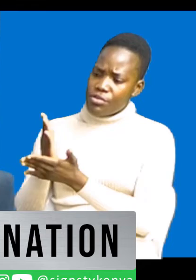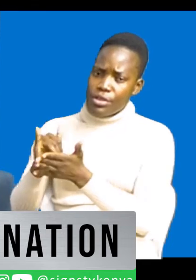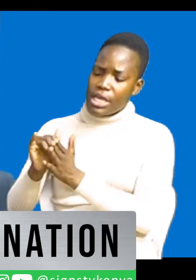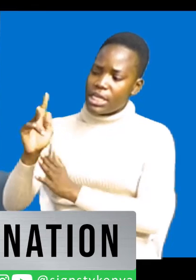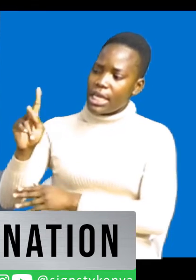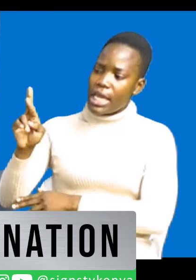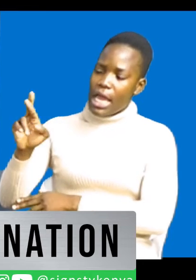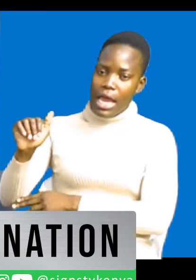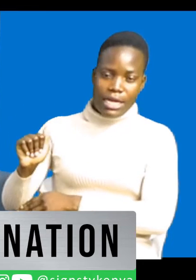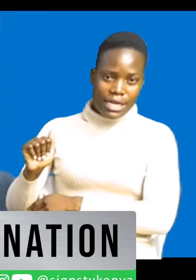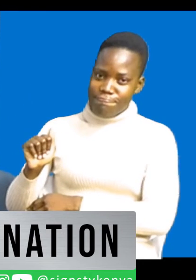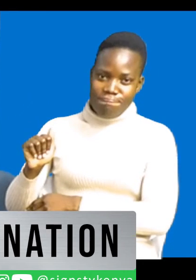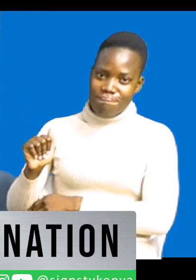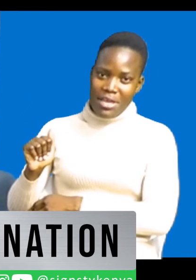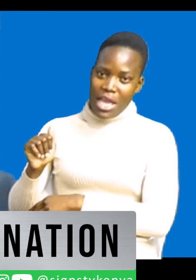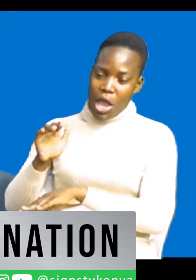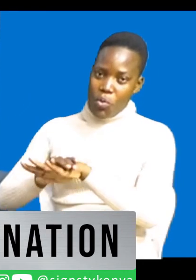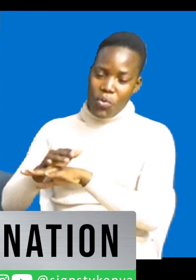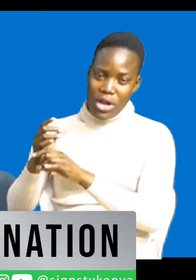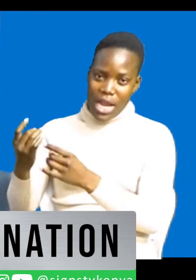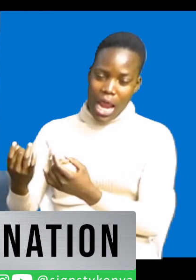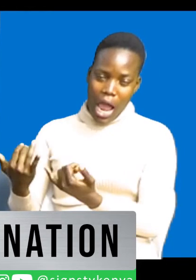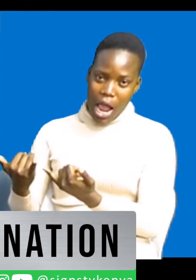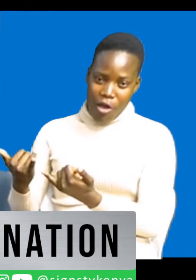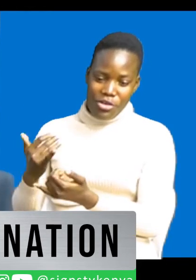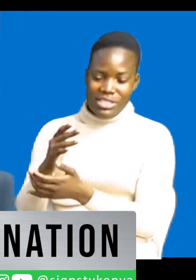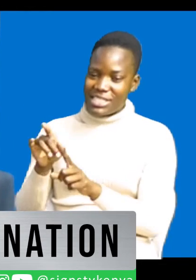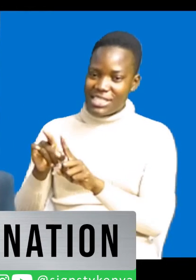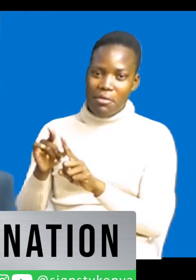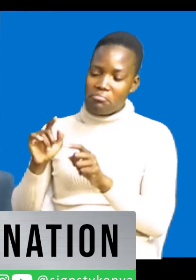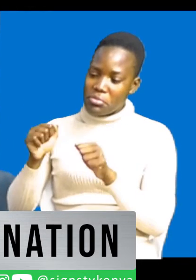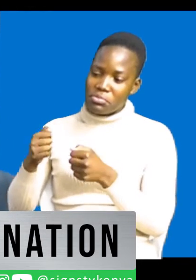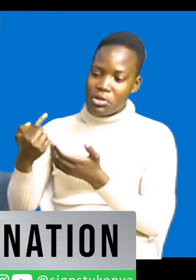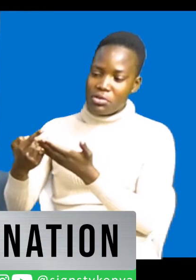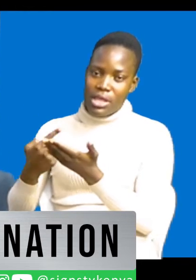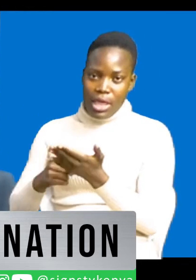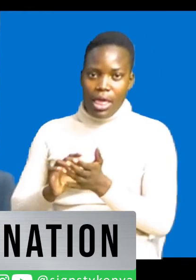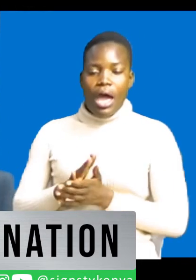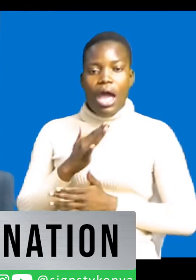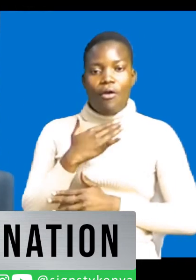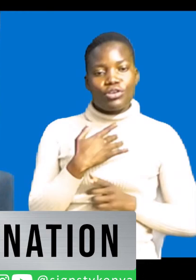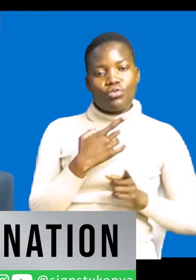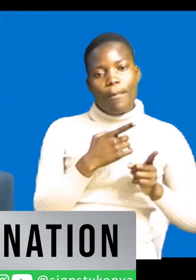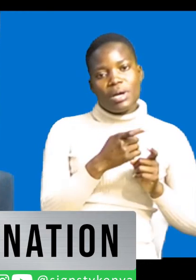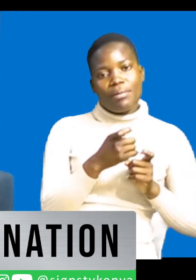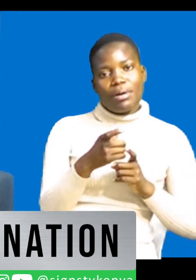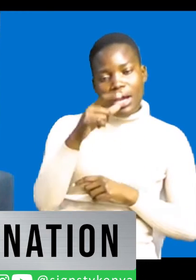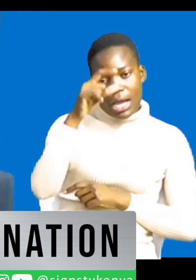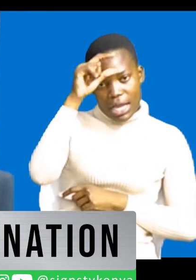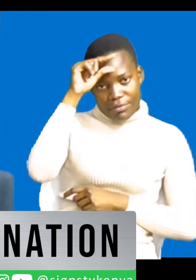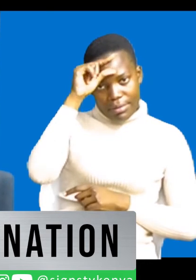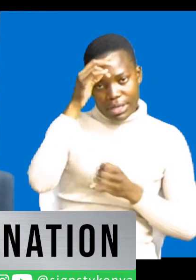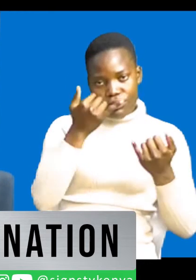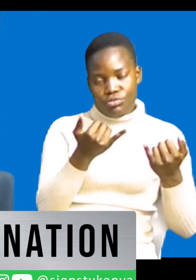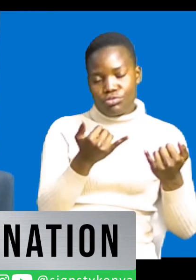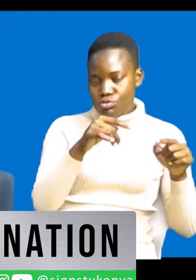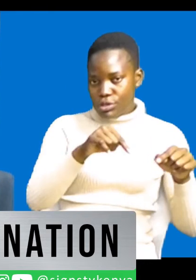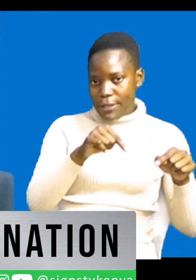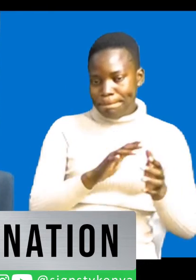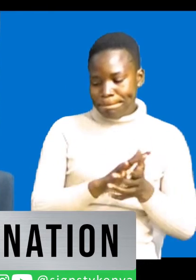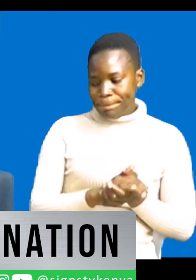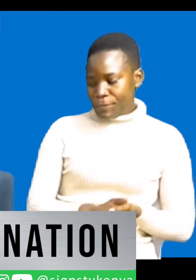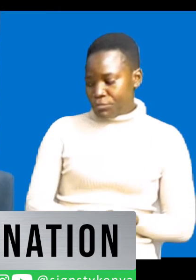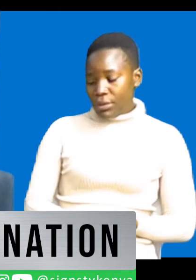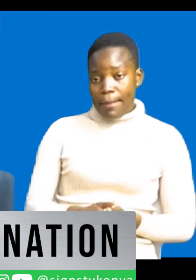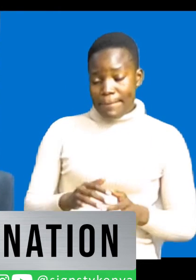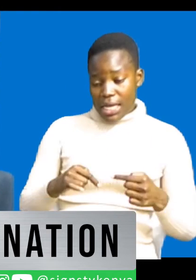is friendly now? Well, what I would say, I want to be a critic of the government today. I don't